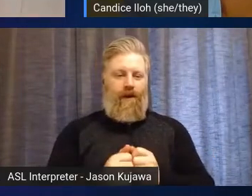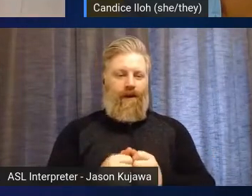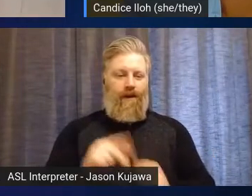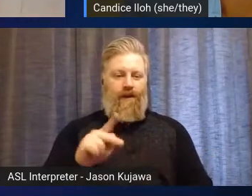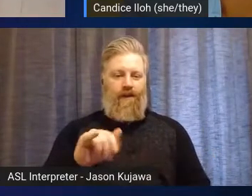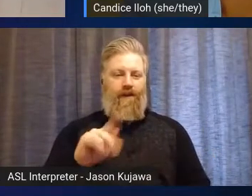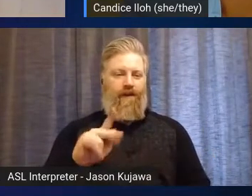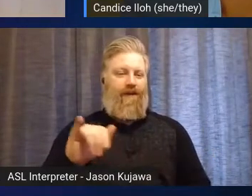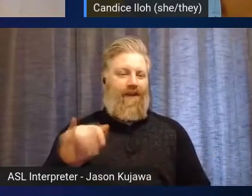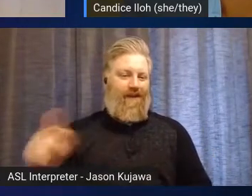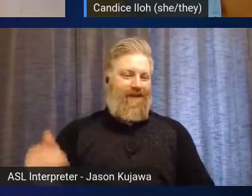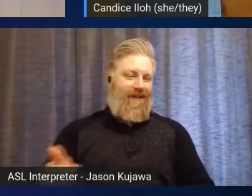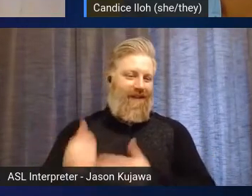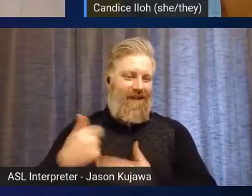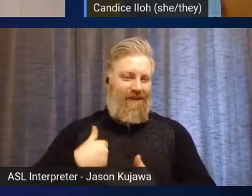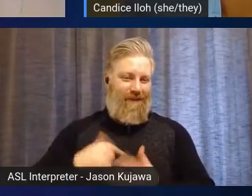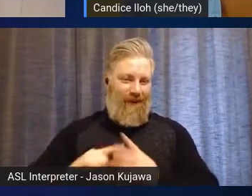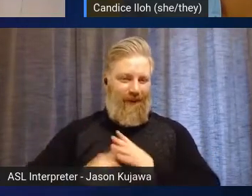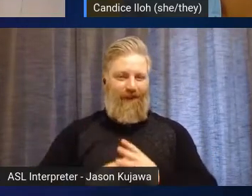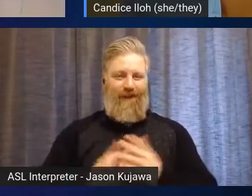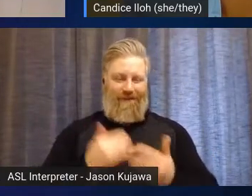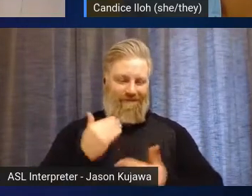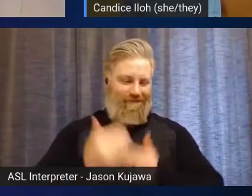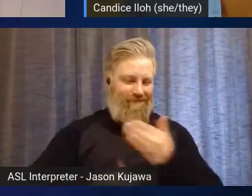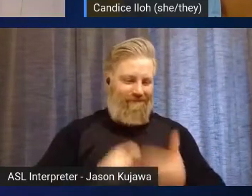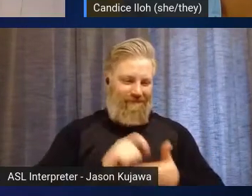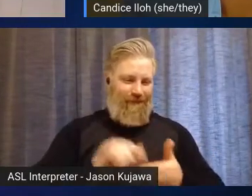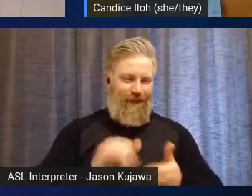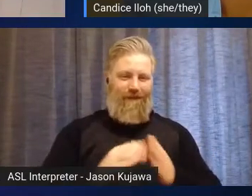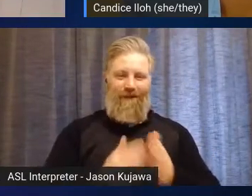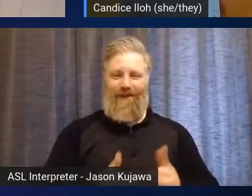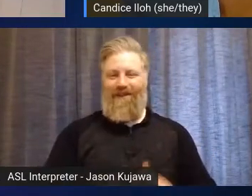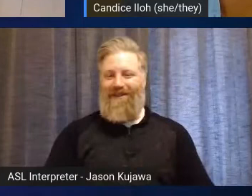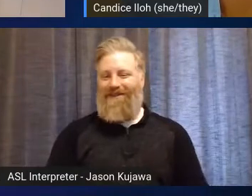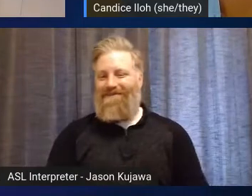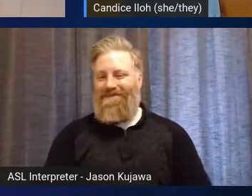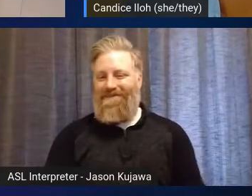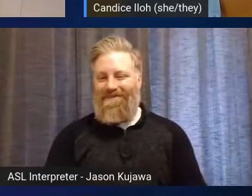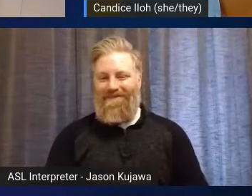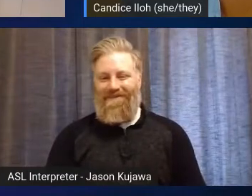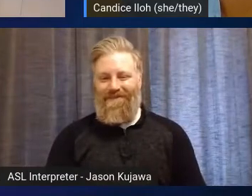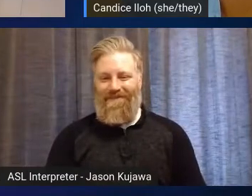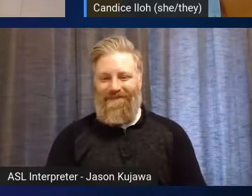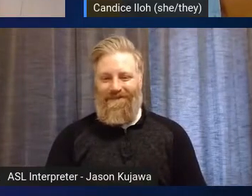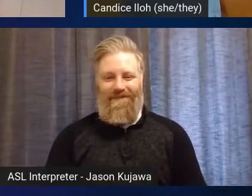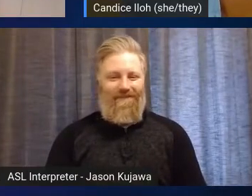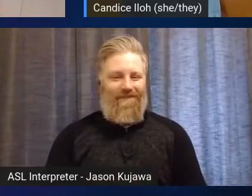start with children's book and be more on graphic novel. So that